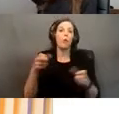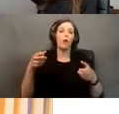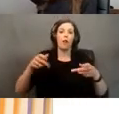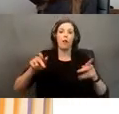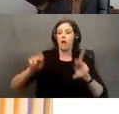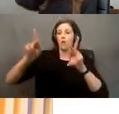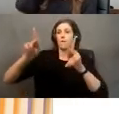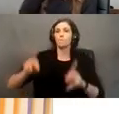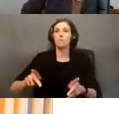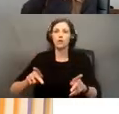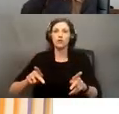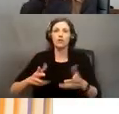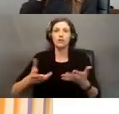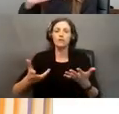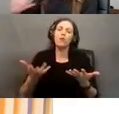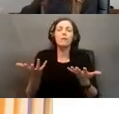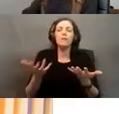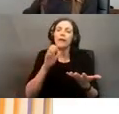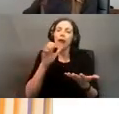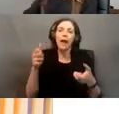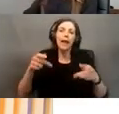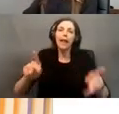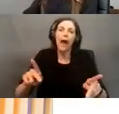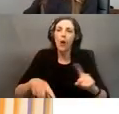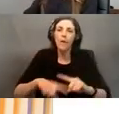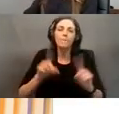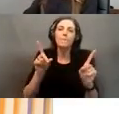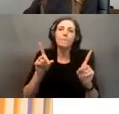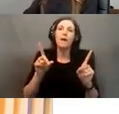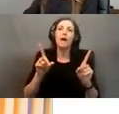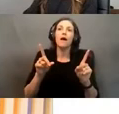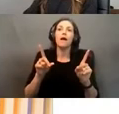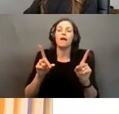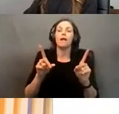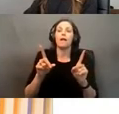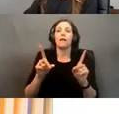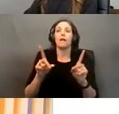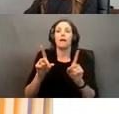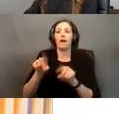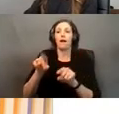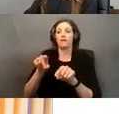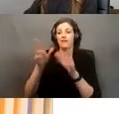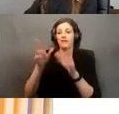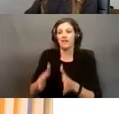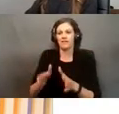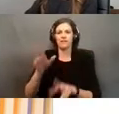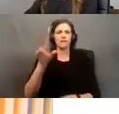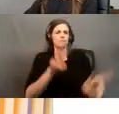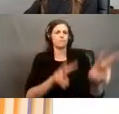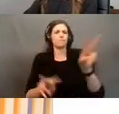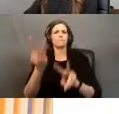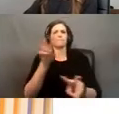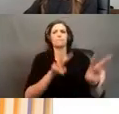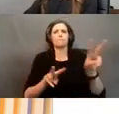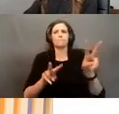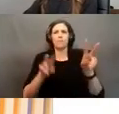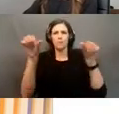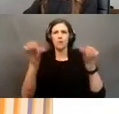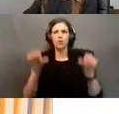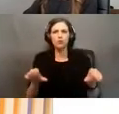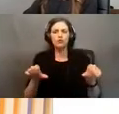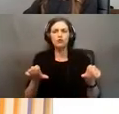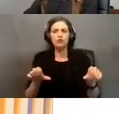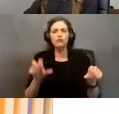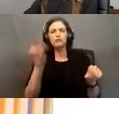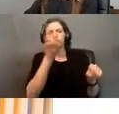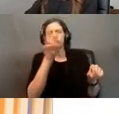to, not allow, but you will, attendee will scan the poster and that will be on a shared screen, um,